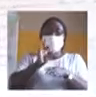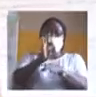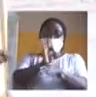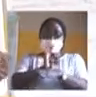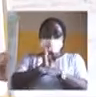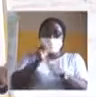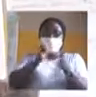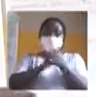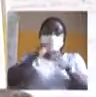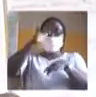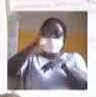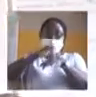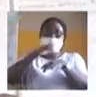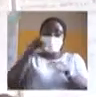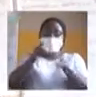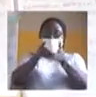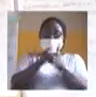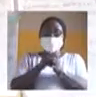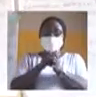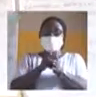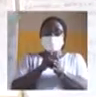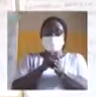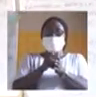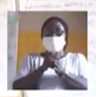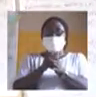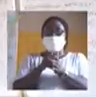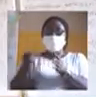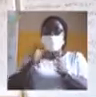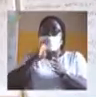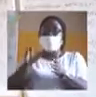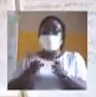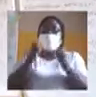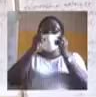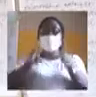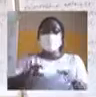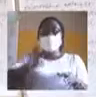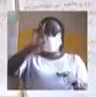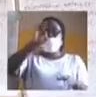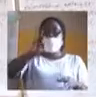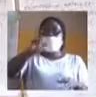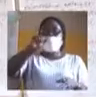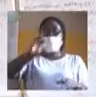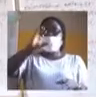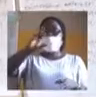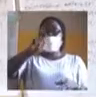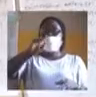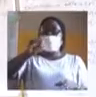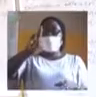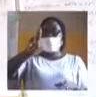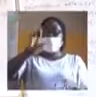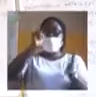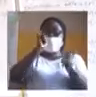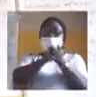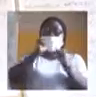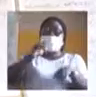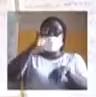There are quite a number of factors affecting demand. As a matter of fact, most textbooks of economics will give